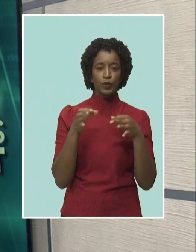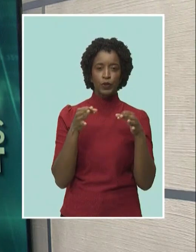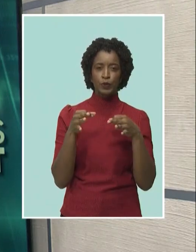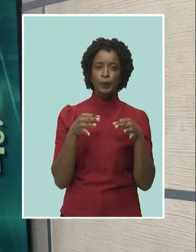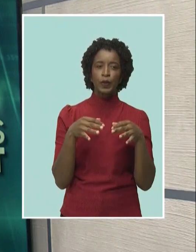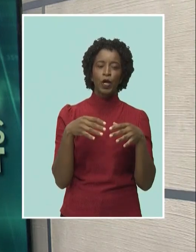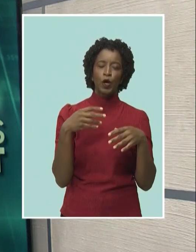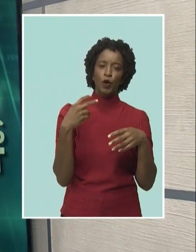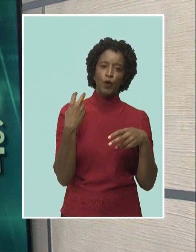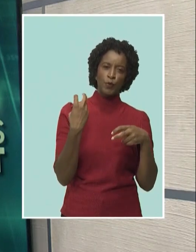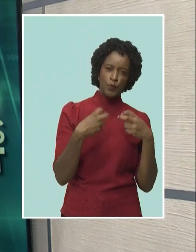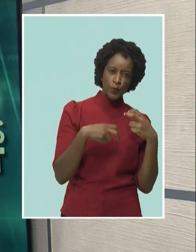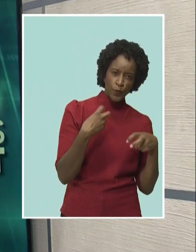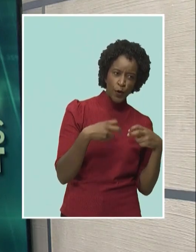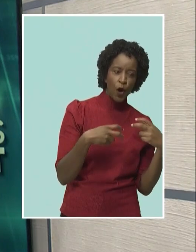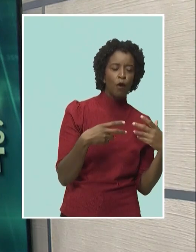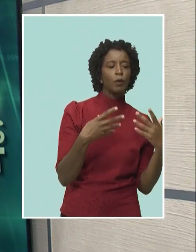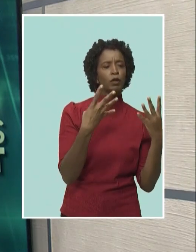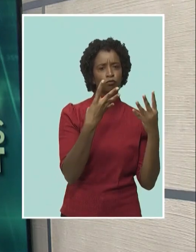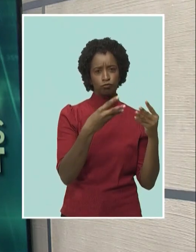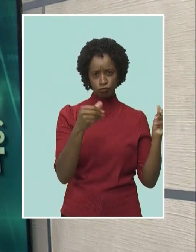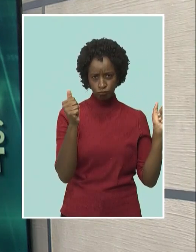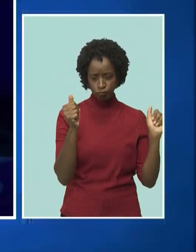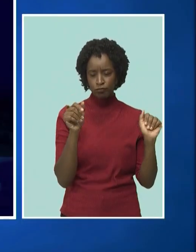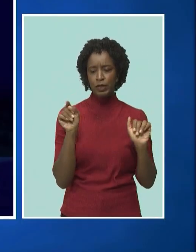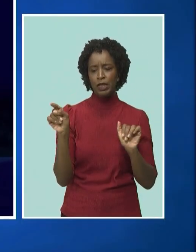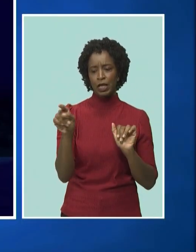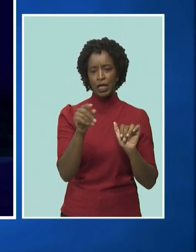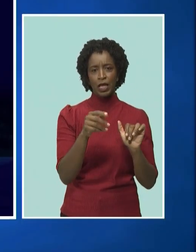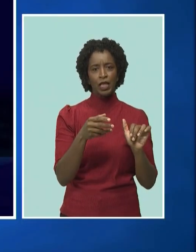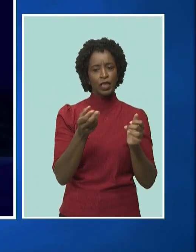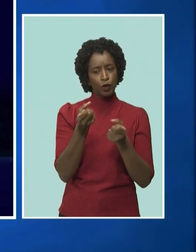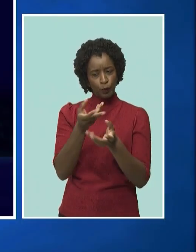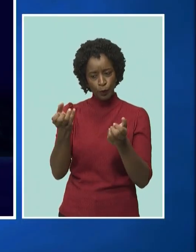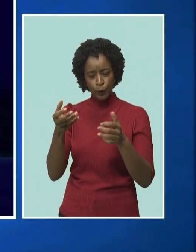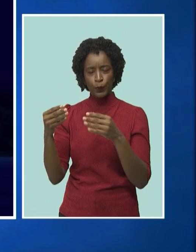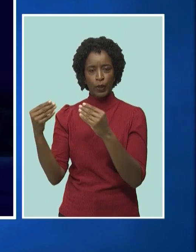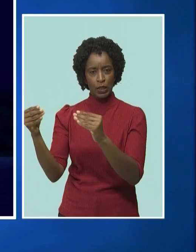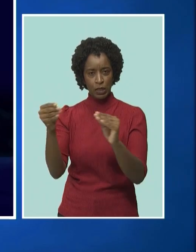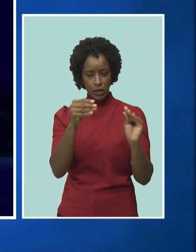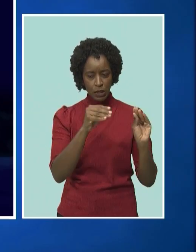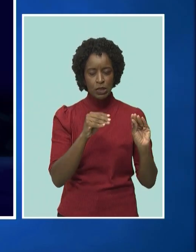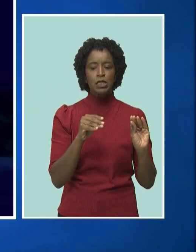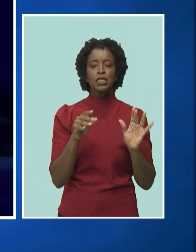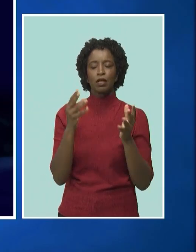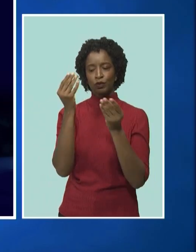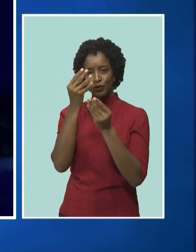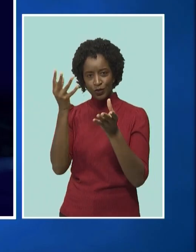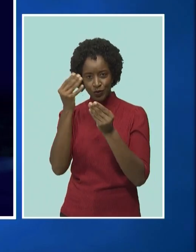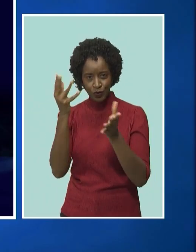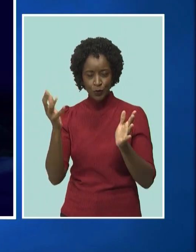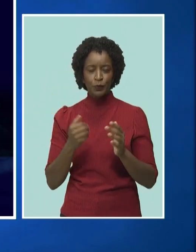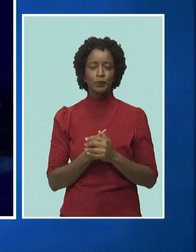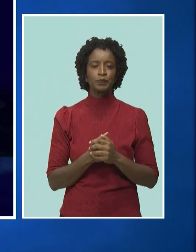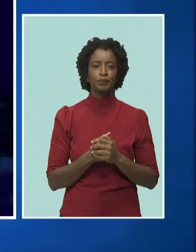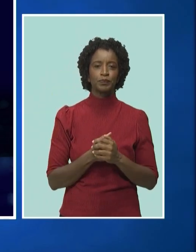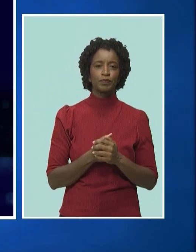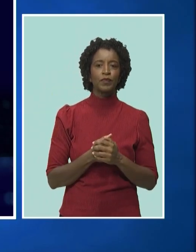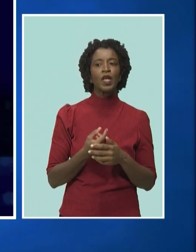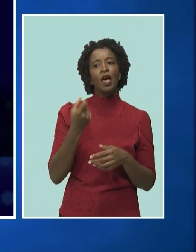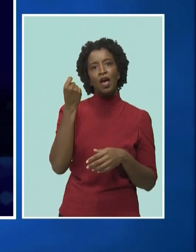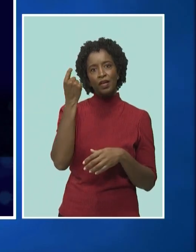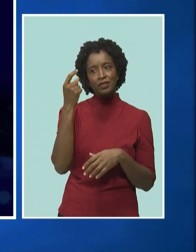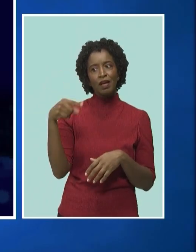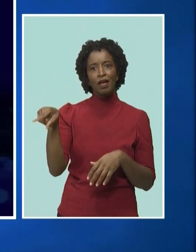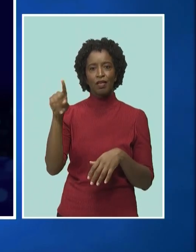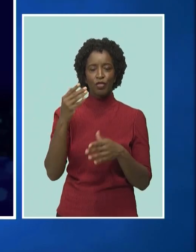and retailers have been notified. Everything is back to normal, but as you can understand, the line is now building back all the SKUs, right? So you'll